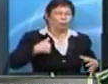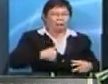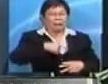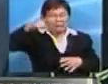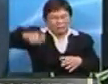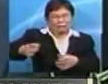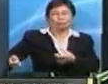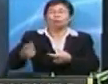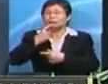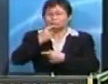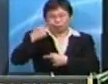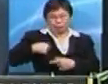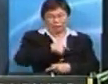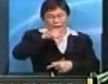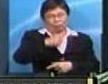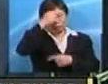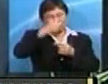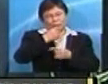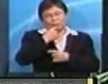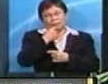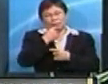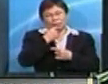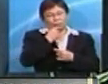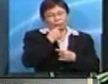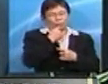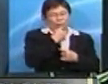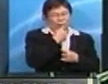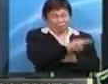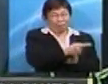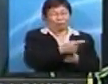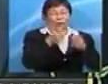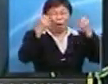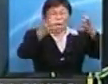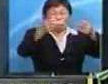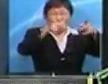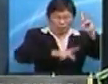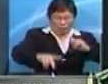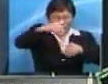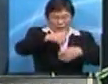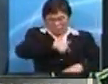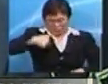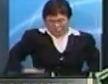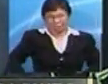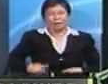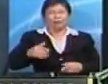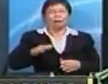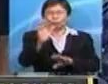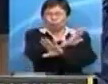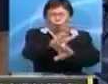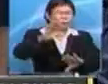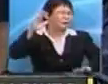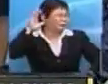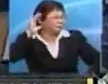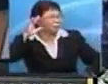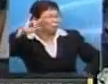and inform a huge population of Chinese that may listen to speculation and